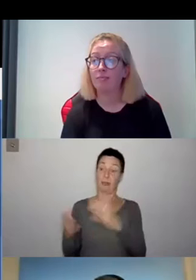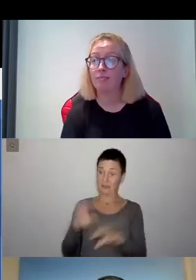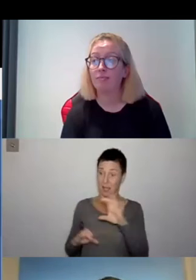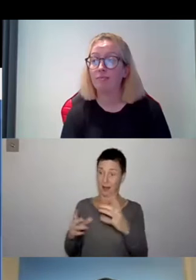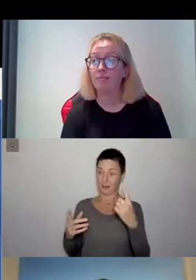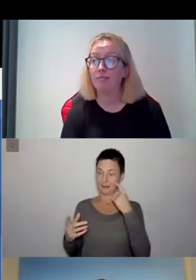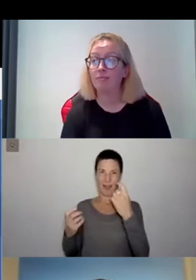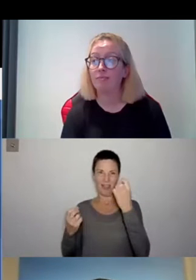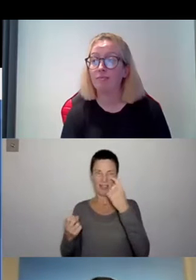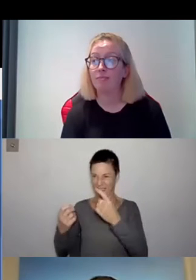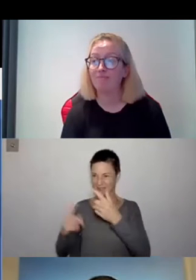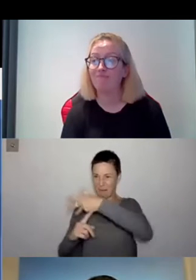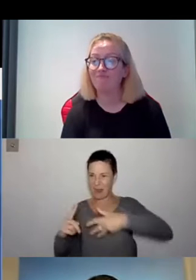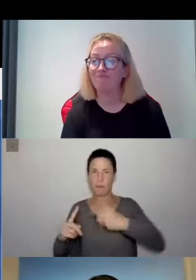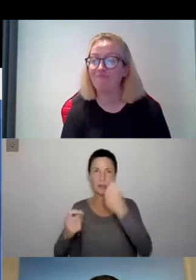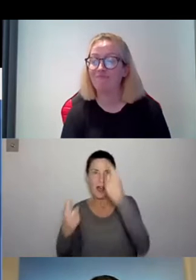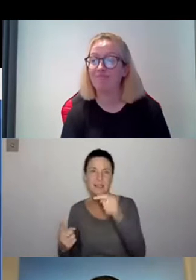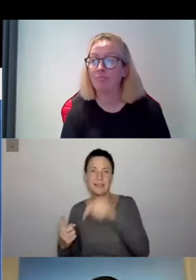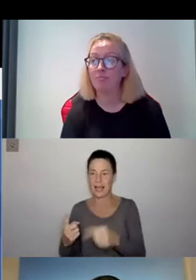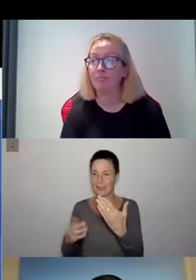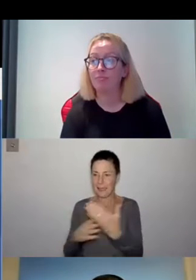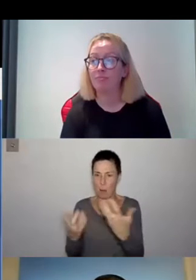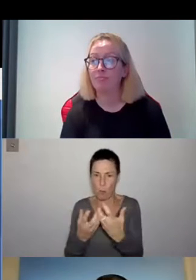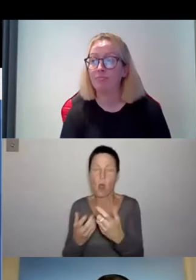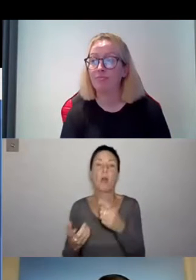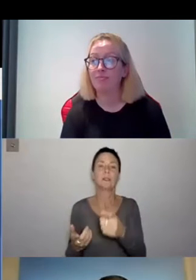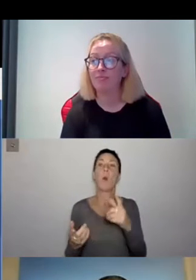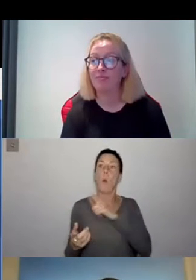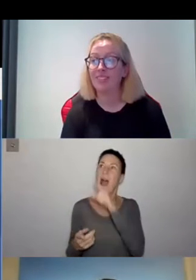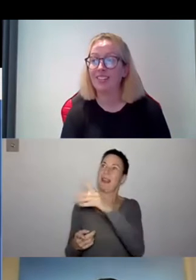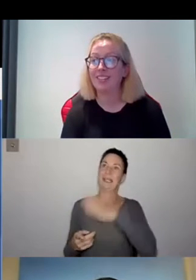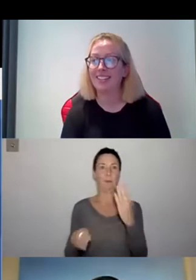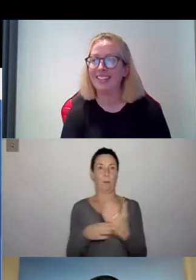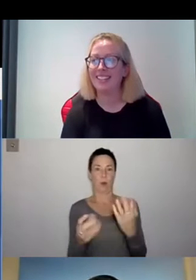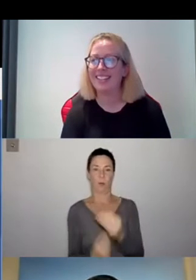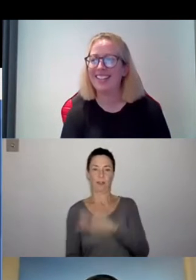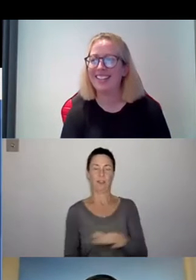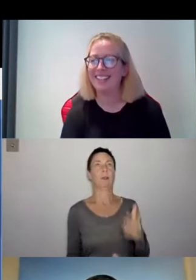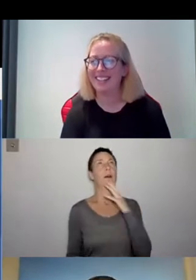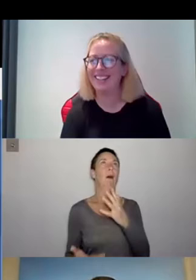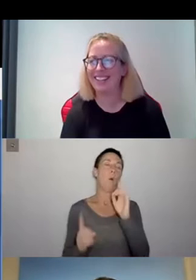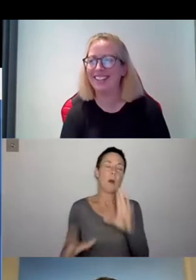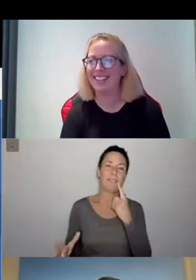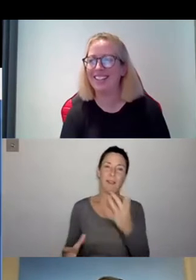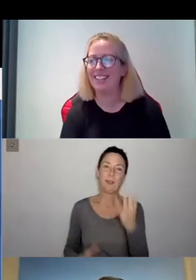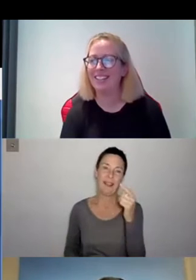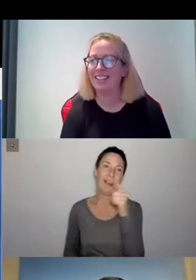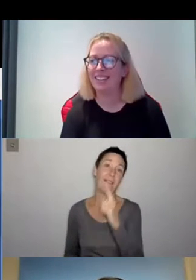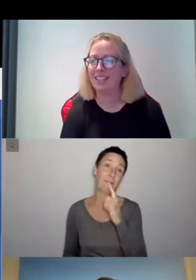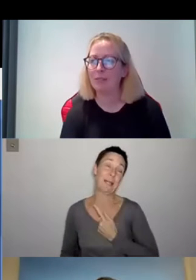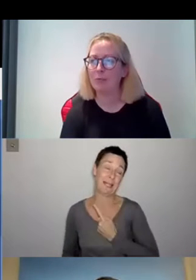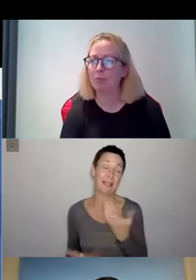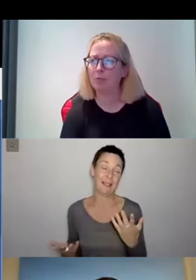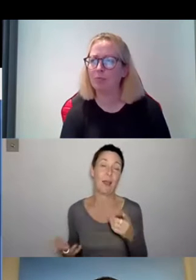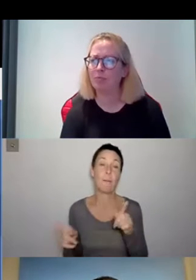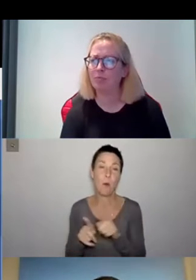have a justification for their work. So really, really appreciative of it, which is wonderful for me to hear personally. And